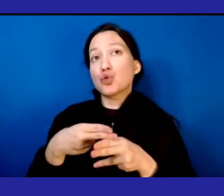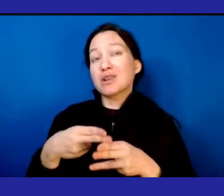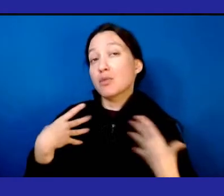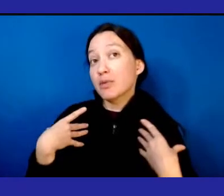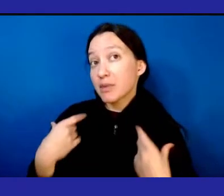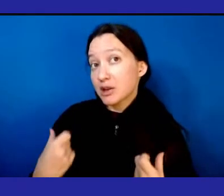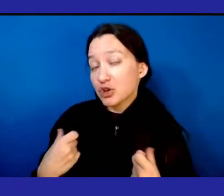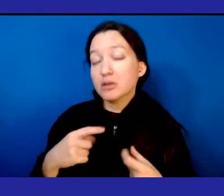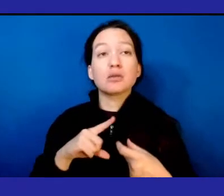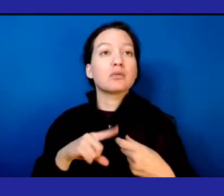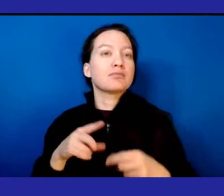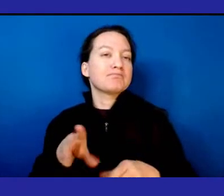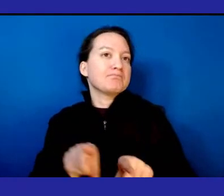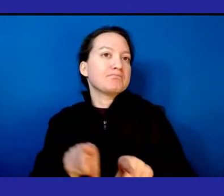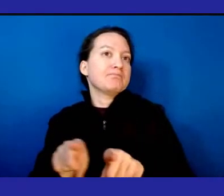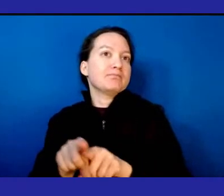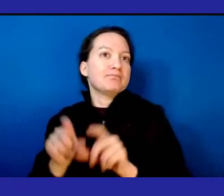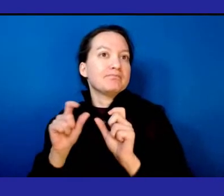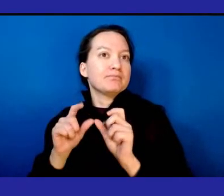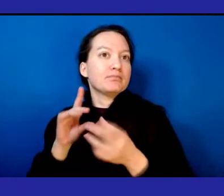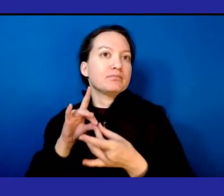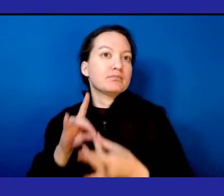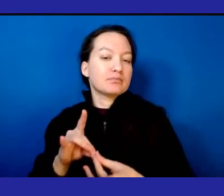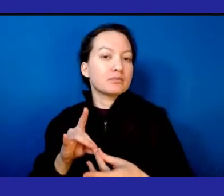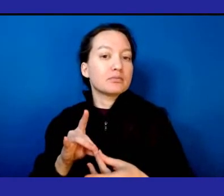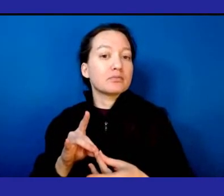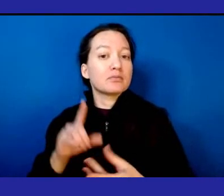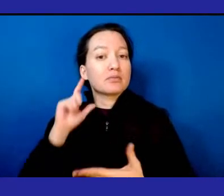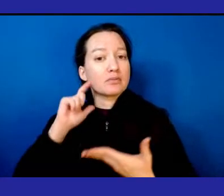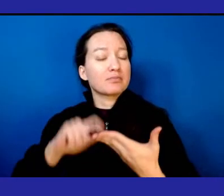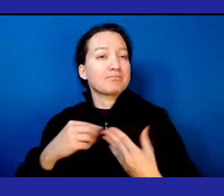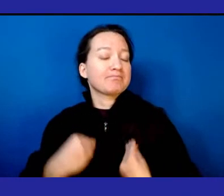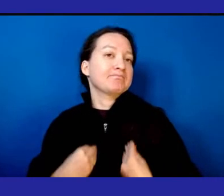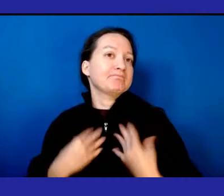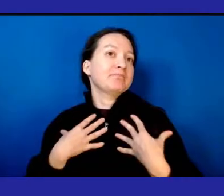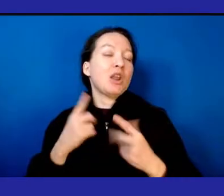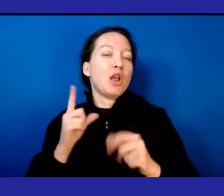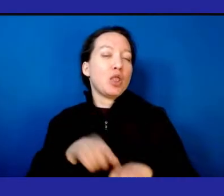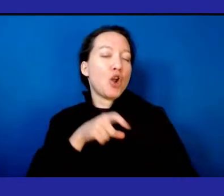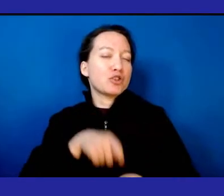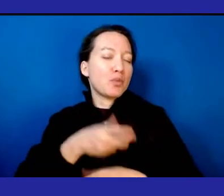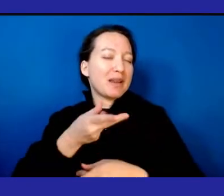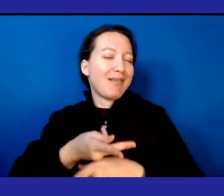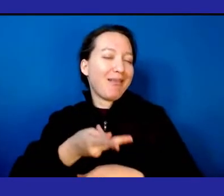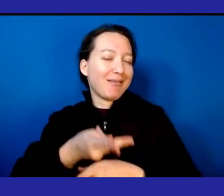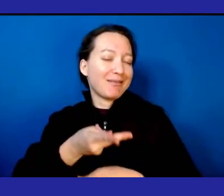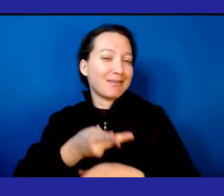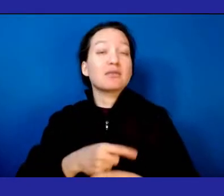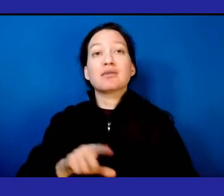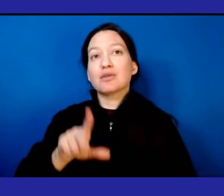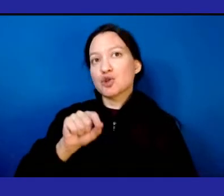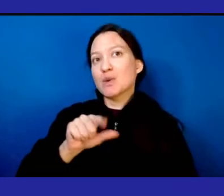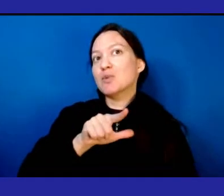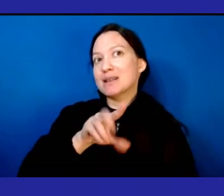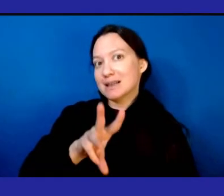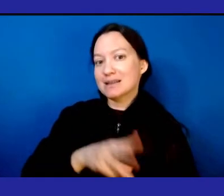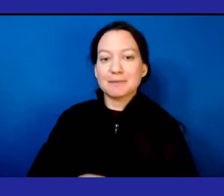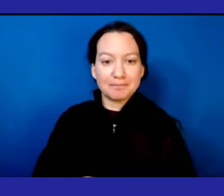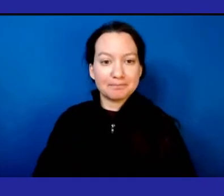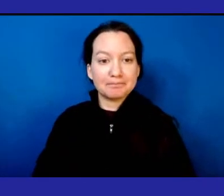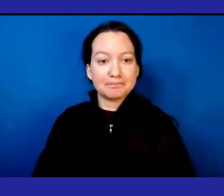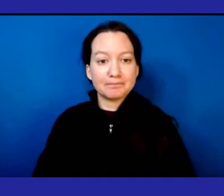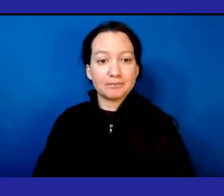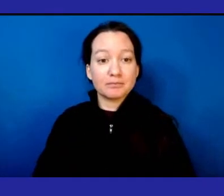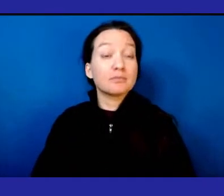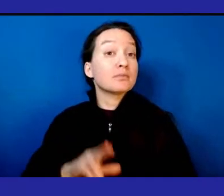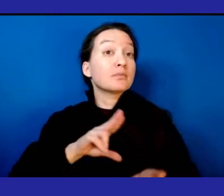rehabilitation, and elated to have received acknowledgement for our long-term care in 2026. In the